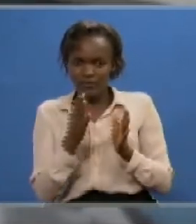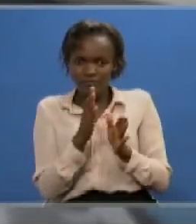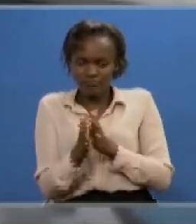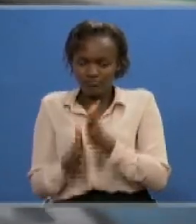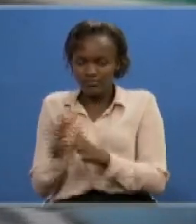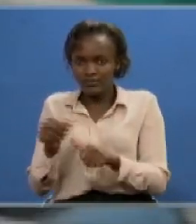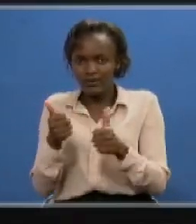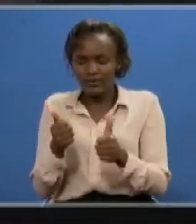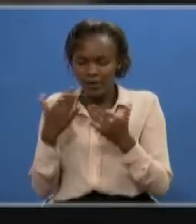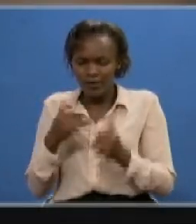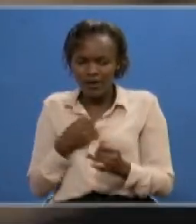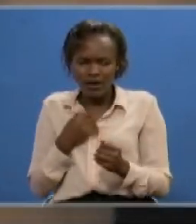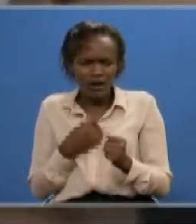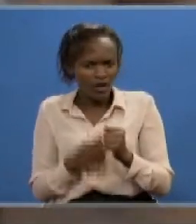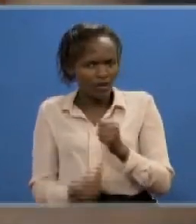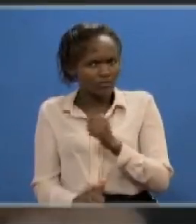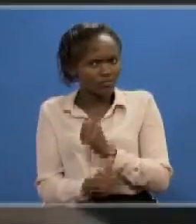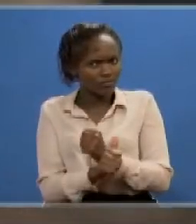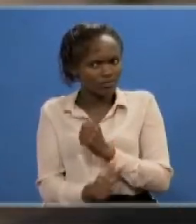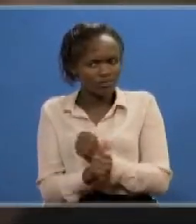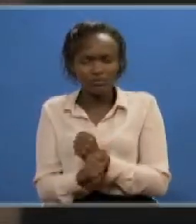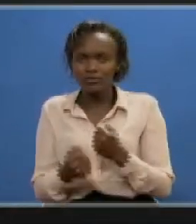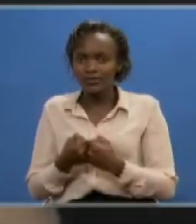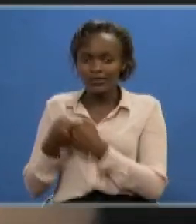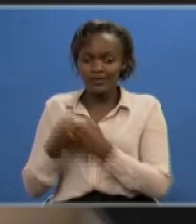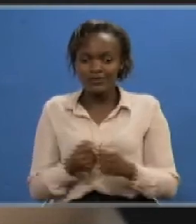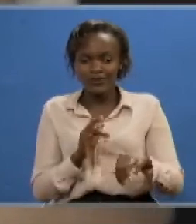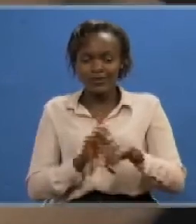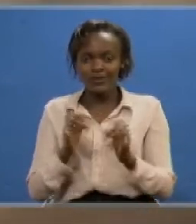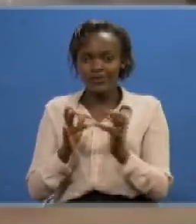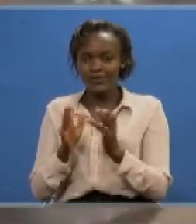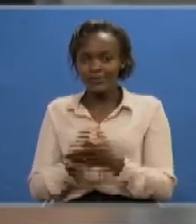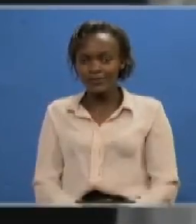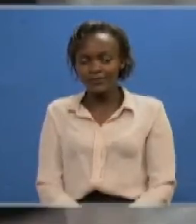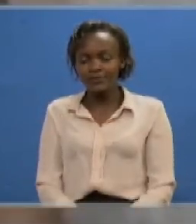faced a surge in new infections. Irene Mwangi, KUTV.